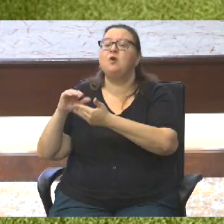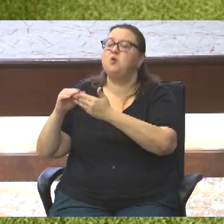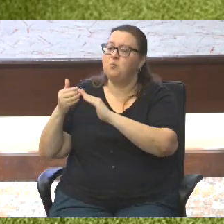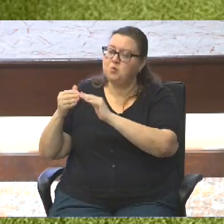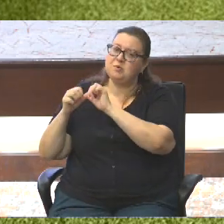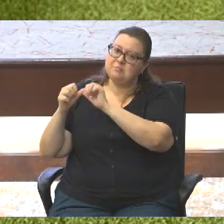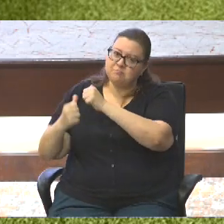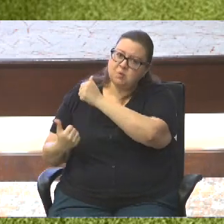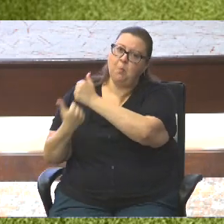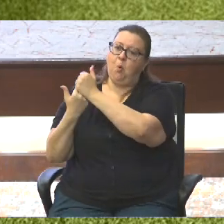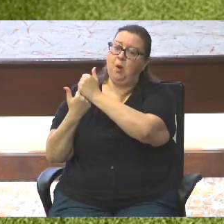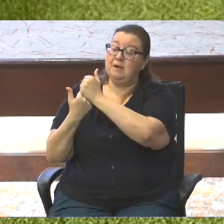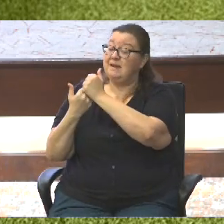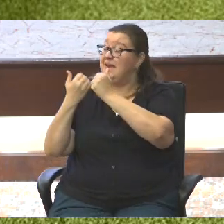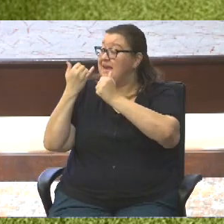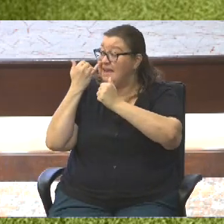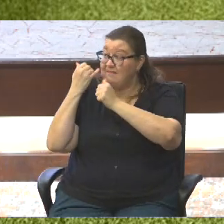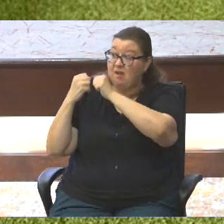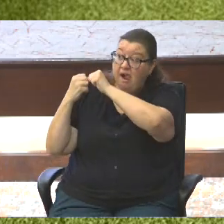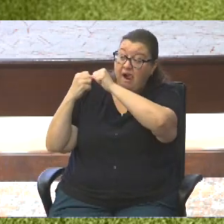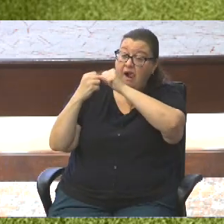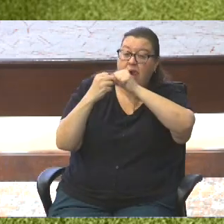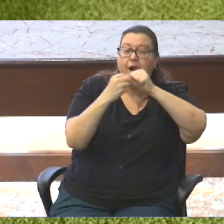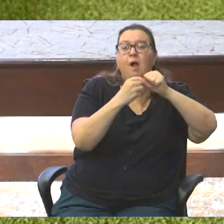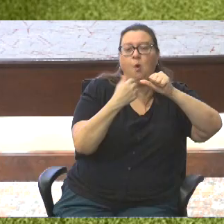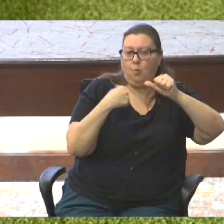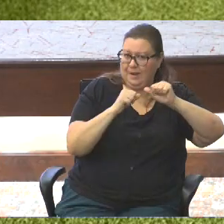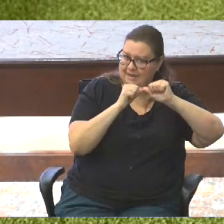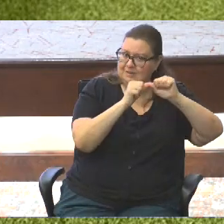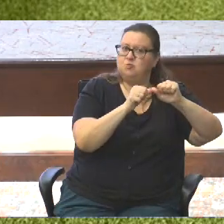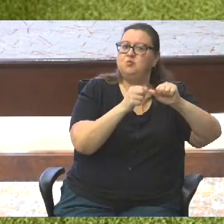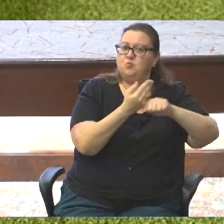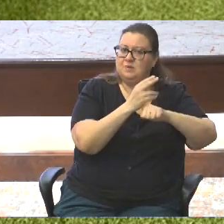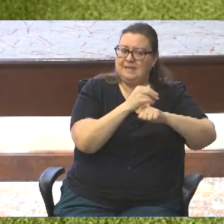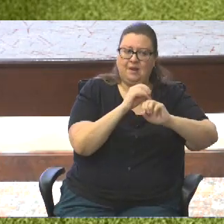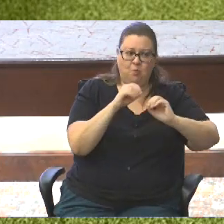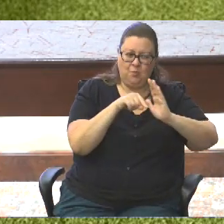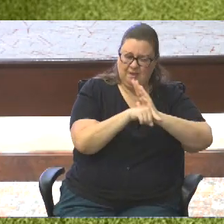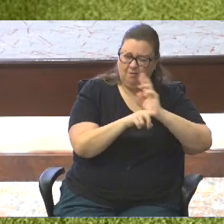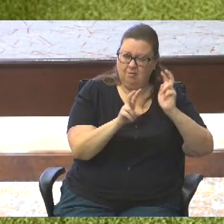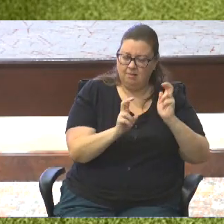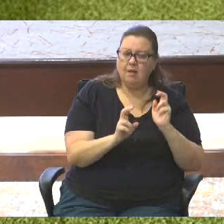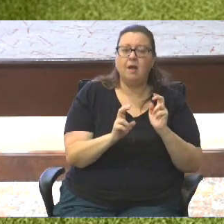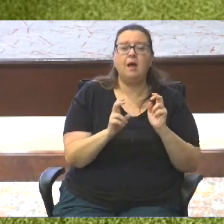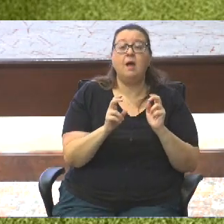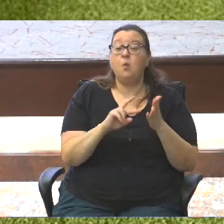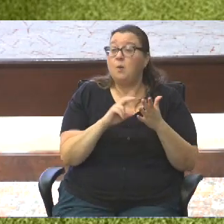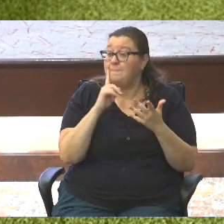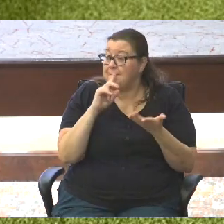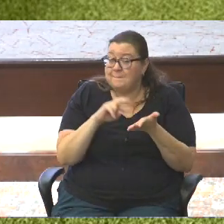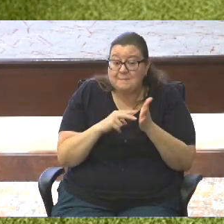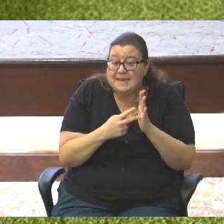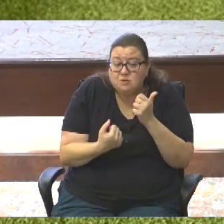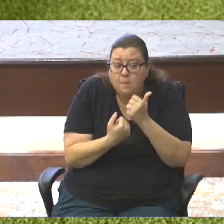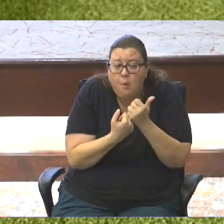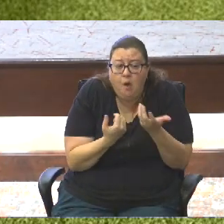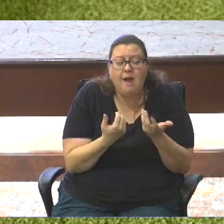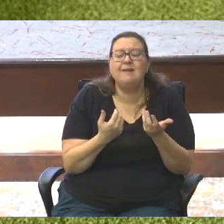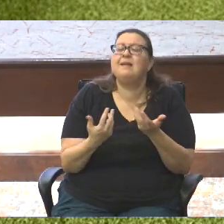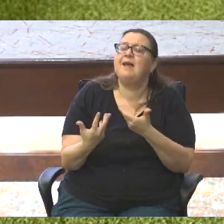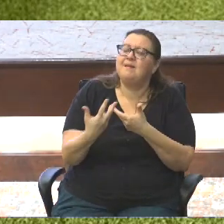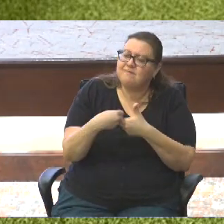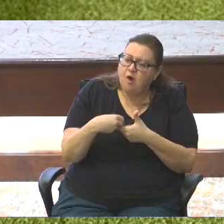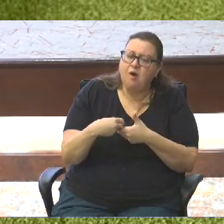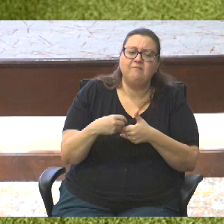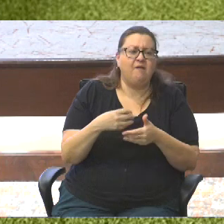that. So what does that look like? Adopting or fostering an animal at the shelter. If you can't do that, spread the word.